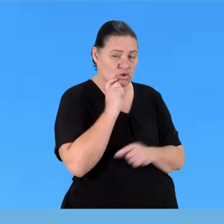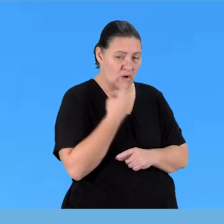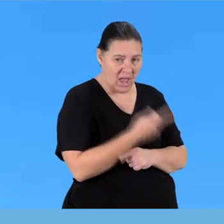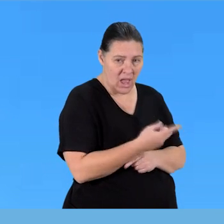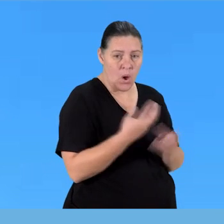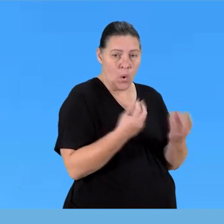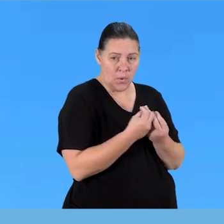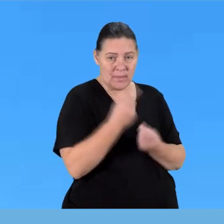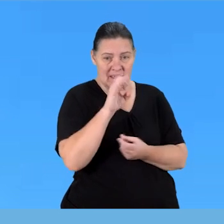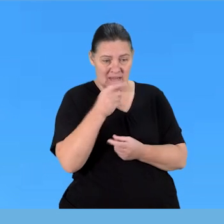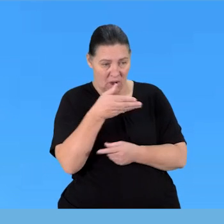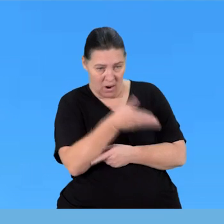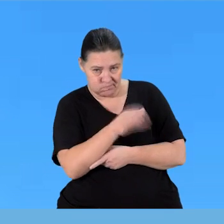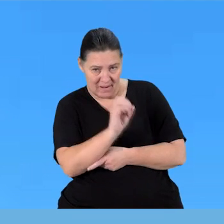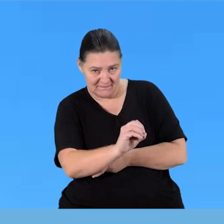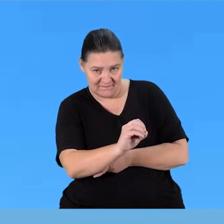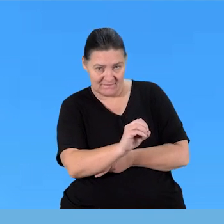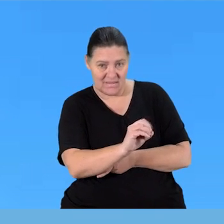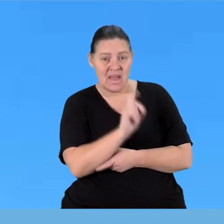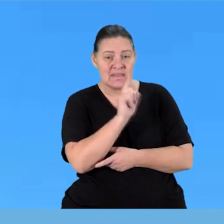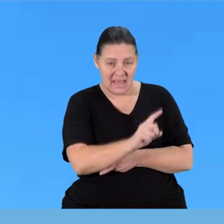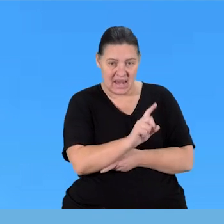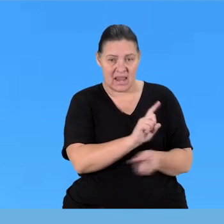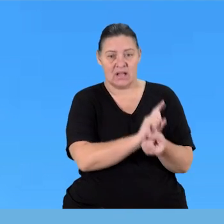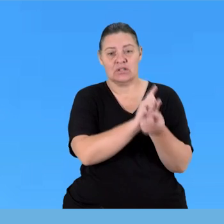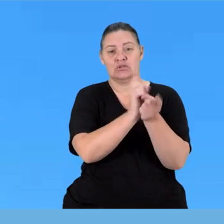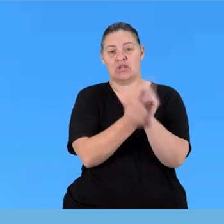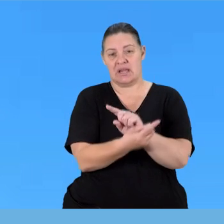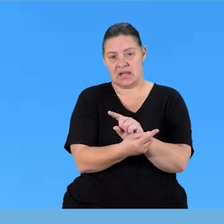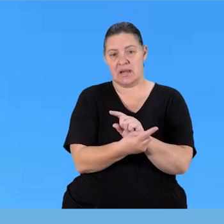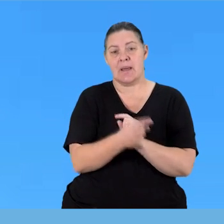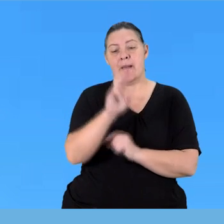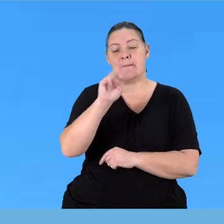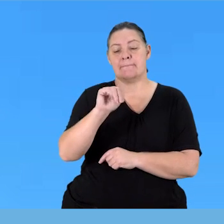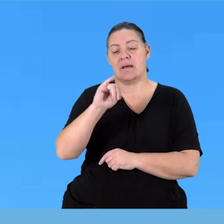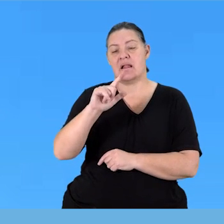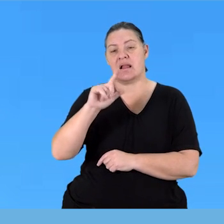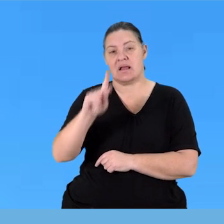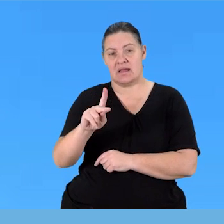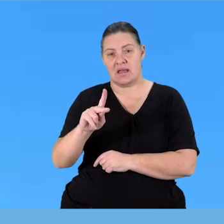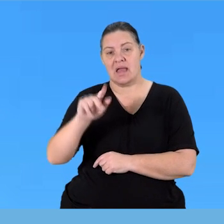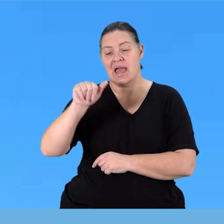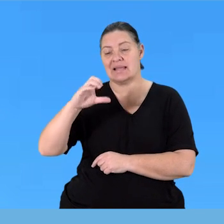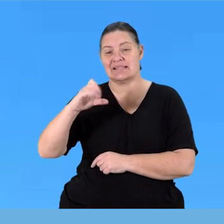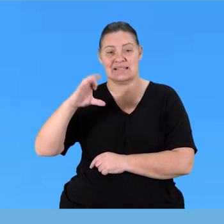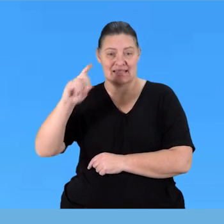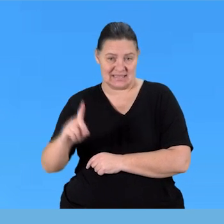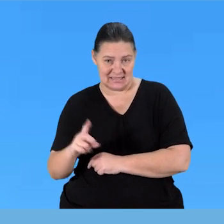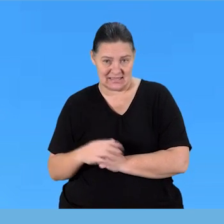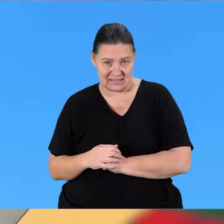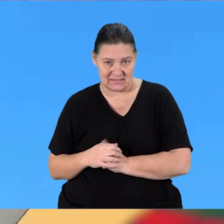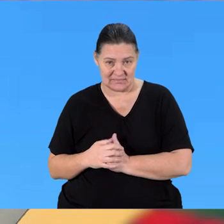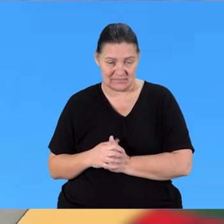milk sugar with the bacteria in it, and then that is going to form into milk acid, which is known as the lactic